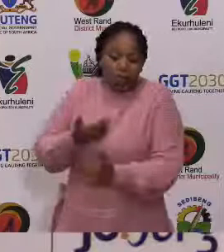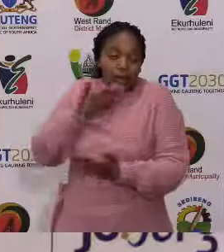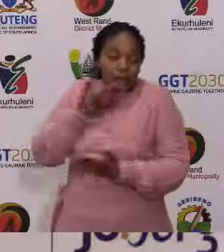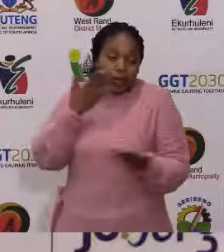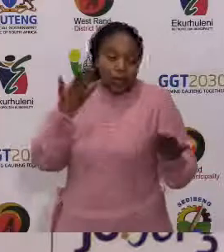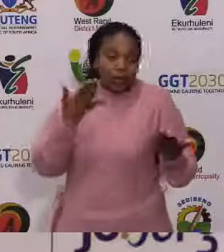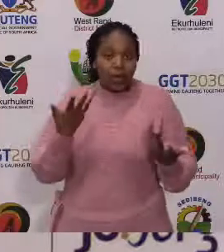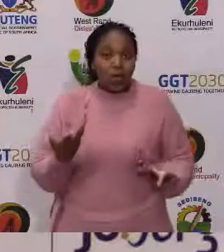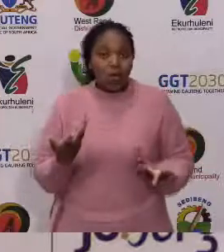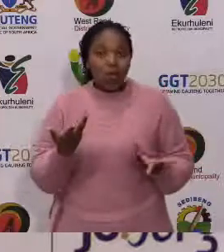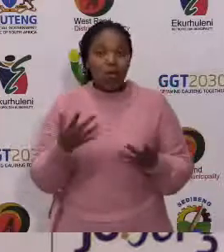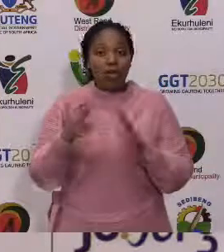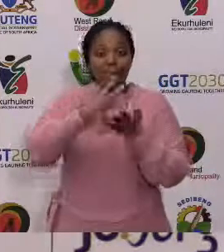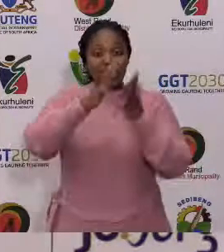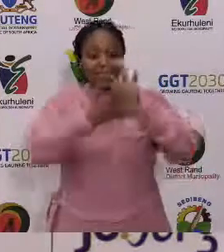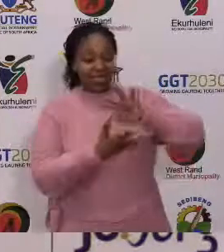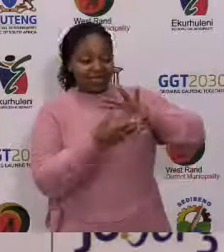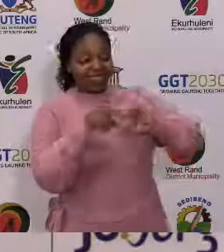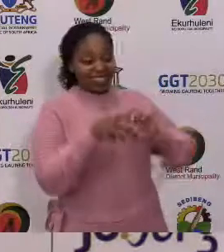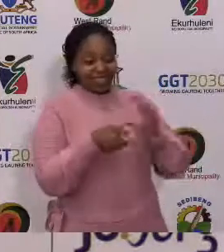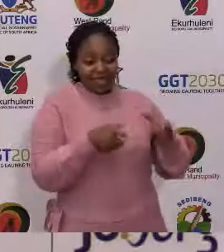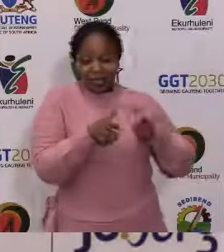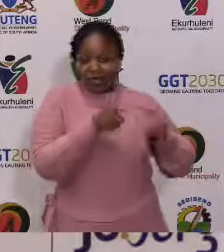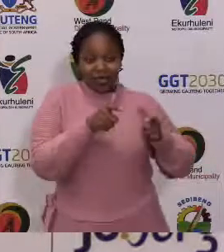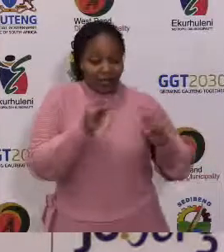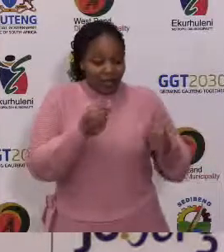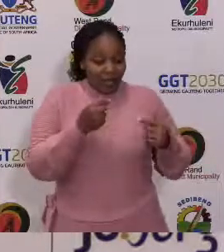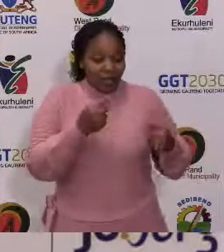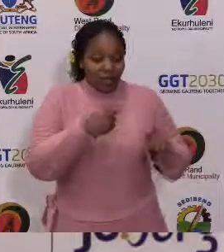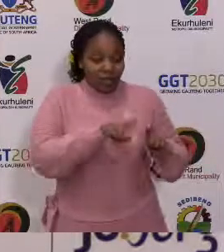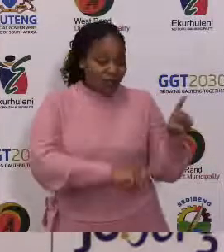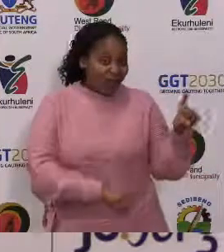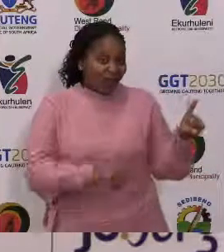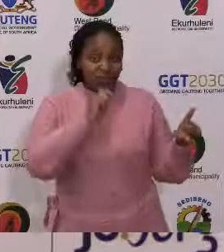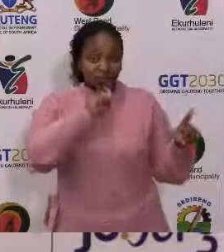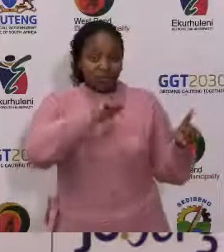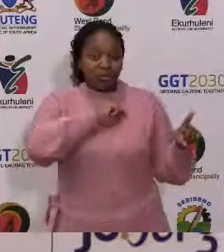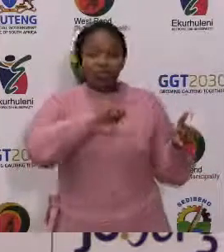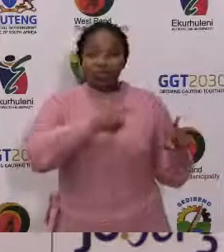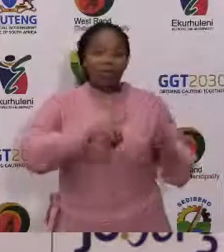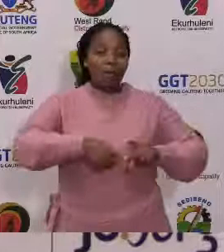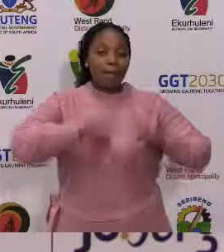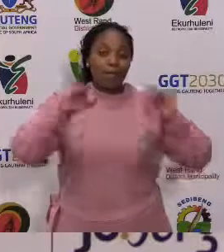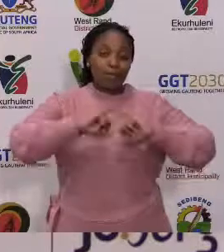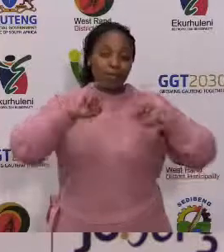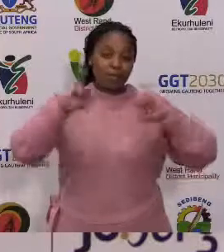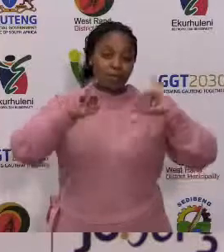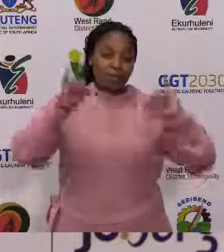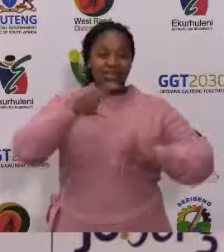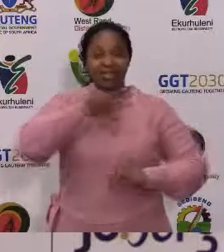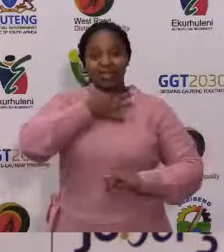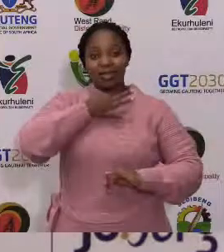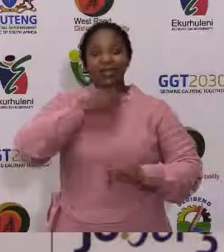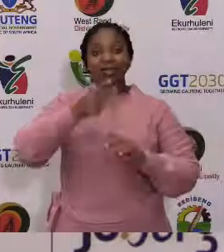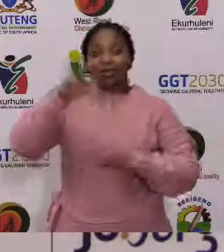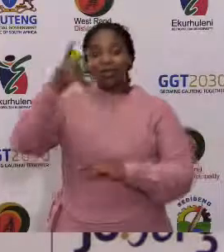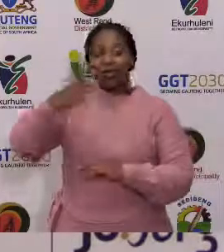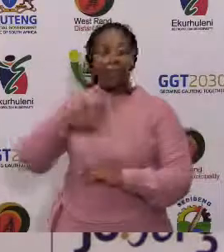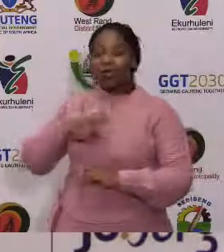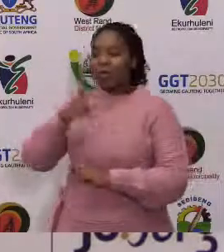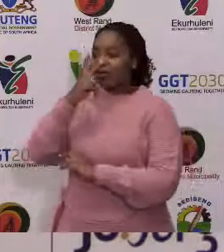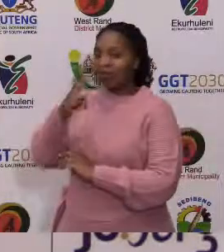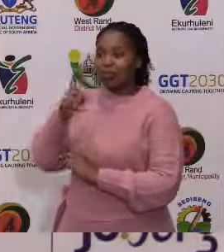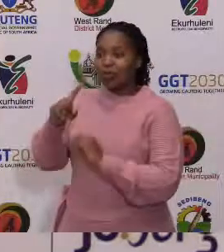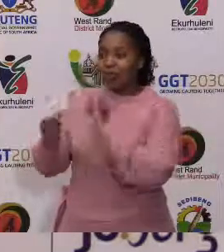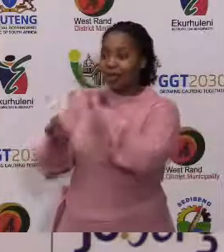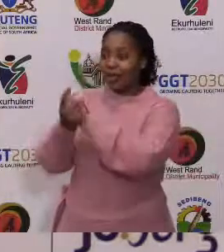not containing the pandemic are too ghastly to contemplate. Certainly, we don't want to see what is taking place